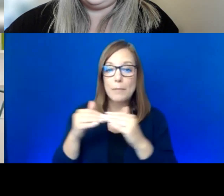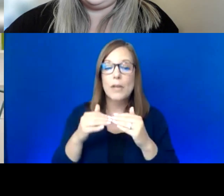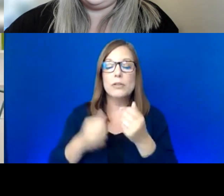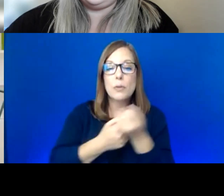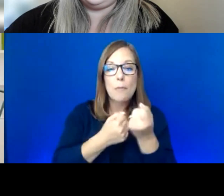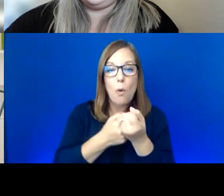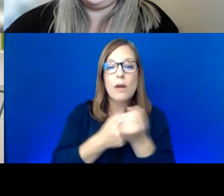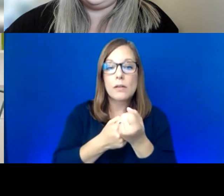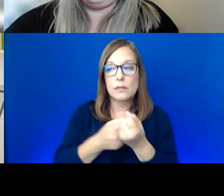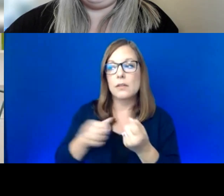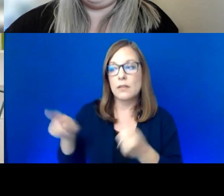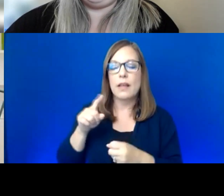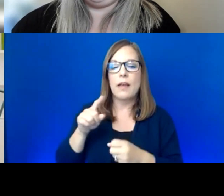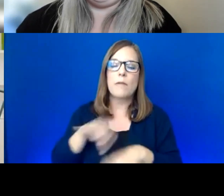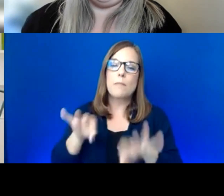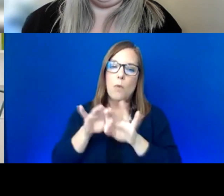for all of our communities.